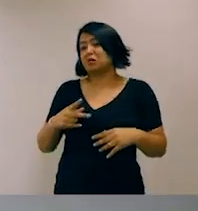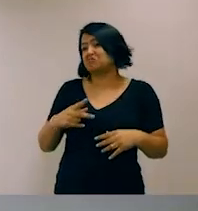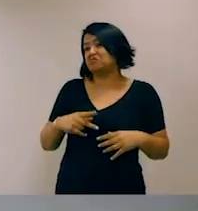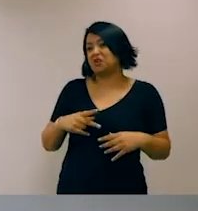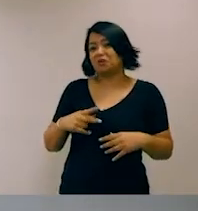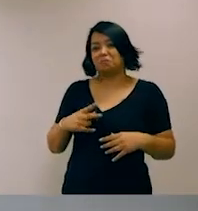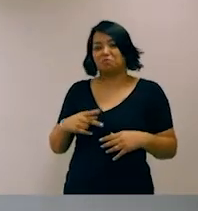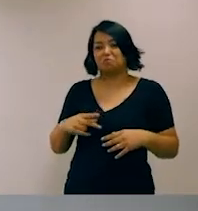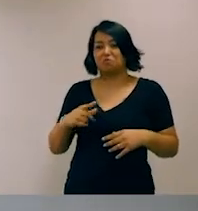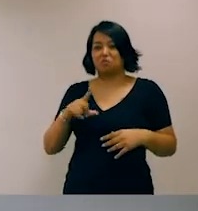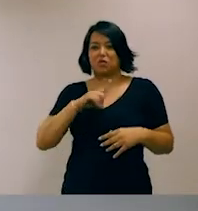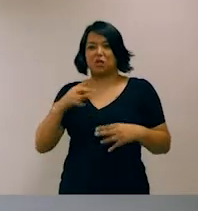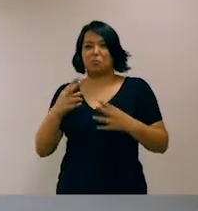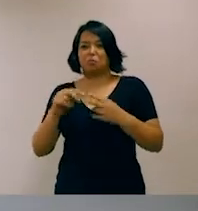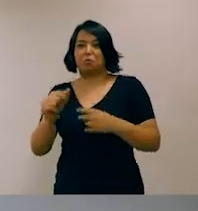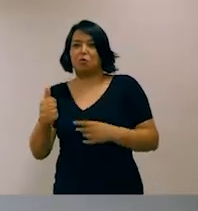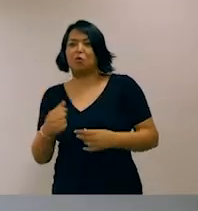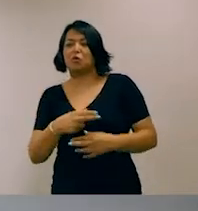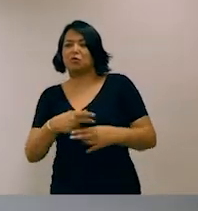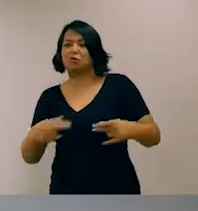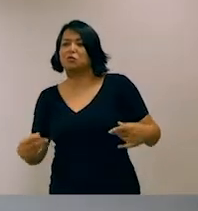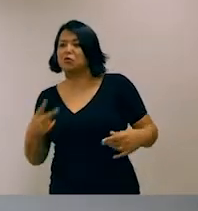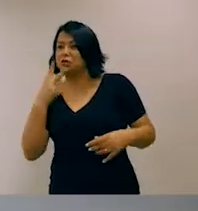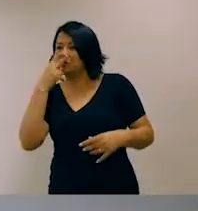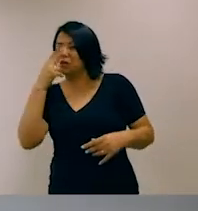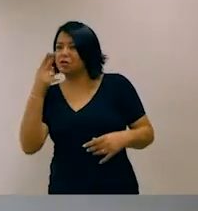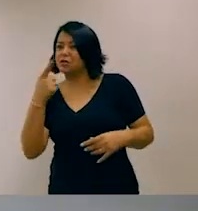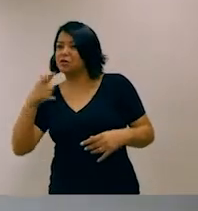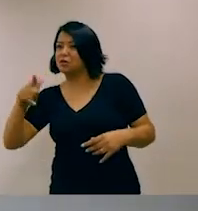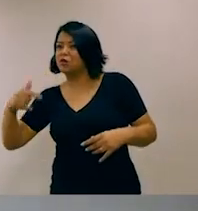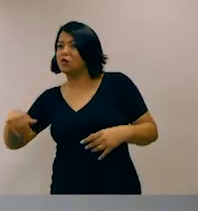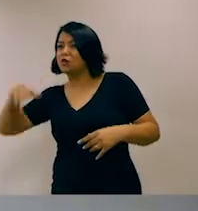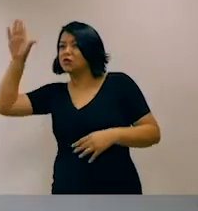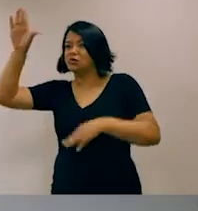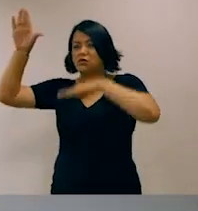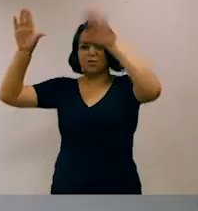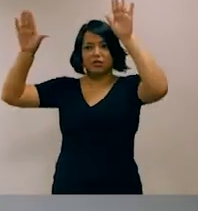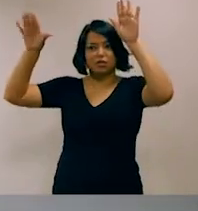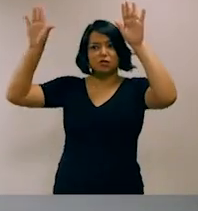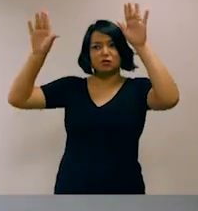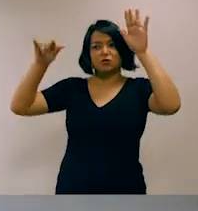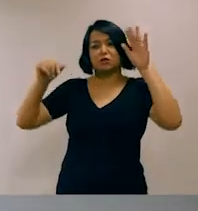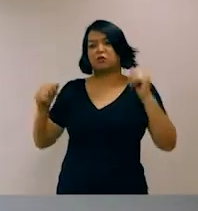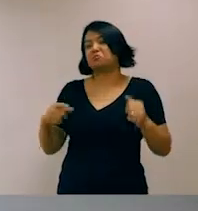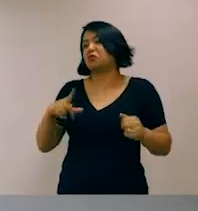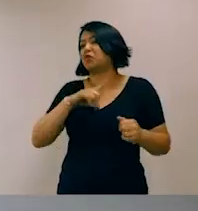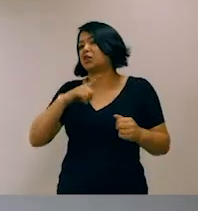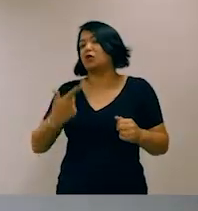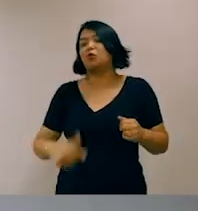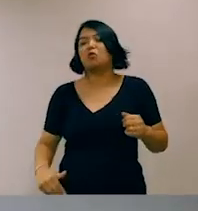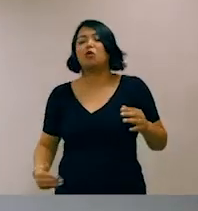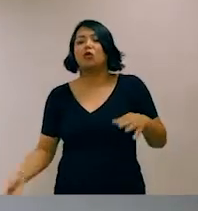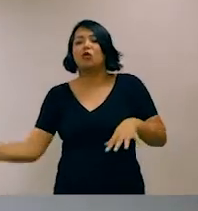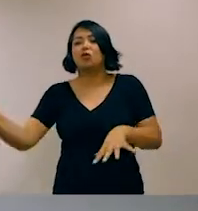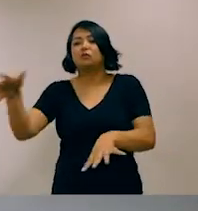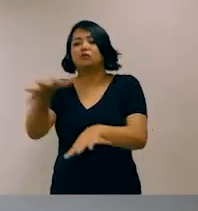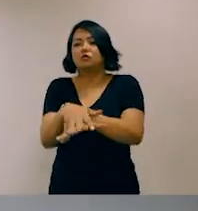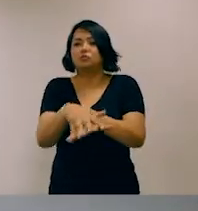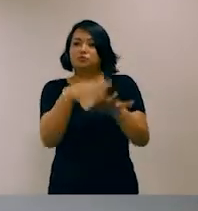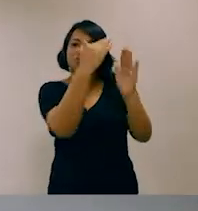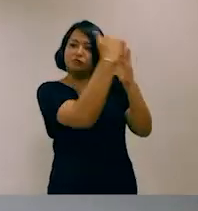will provide a low similarity. And of course, I will not point that. I will not put it in any